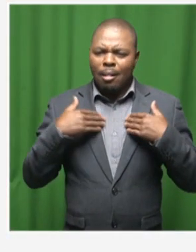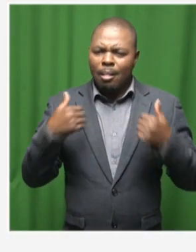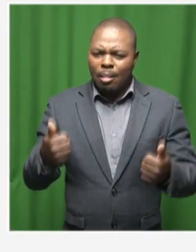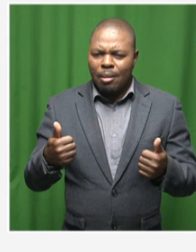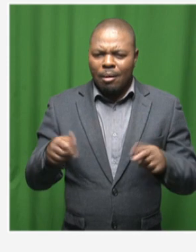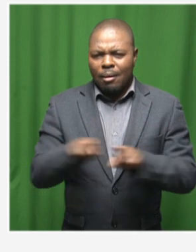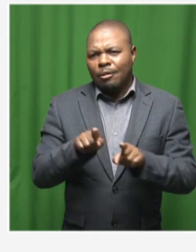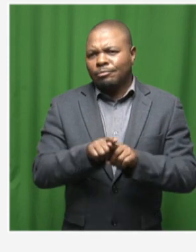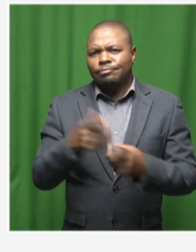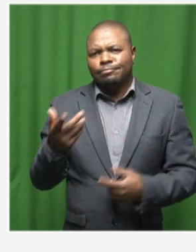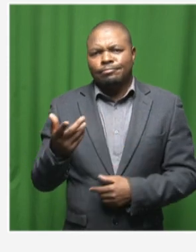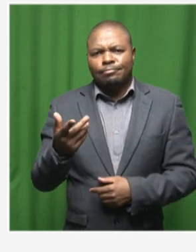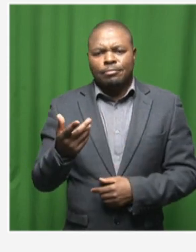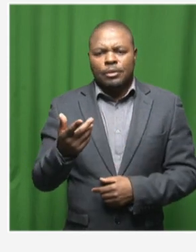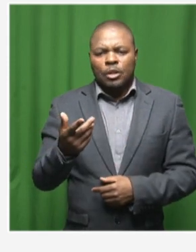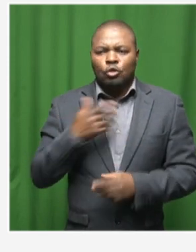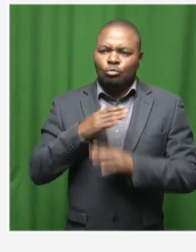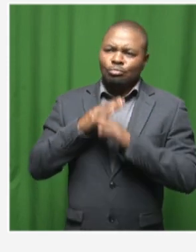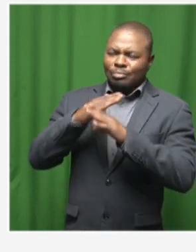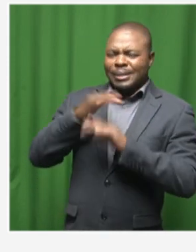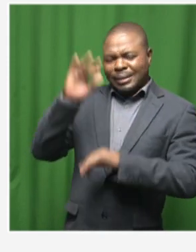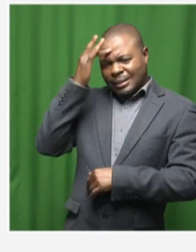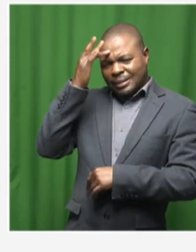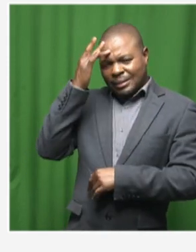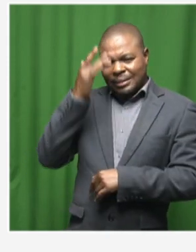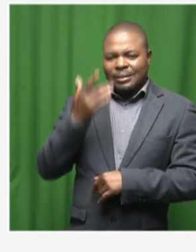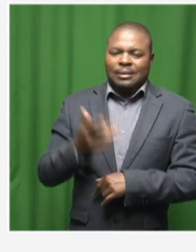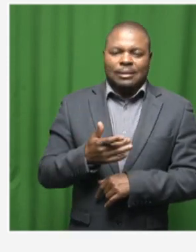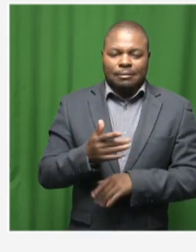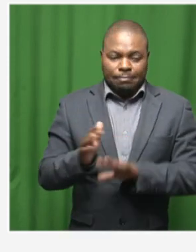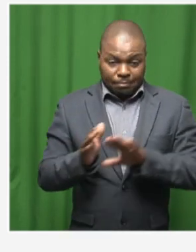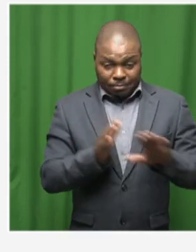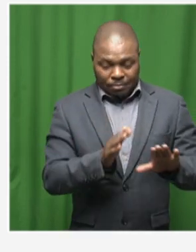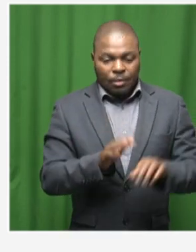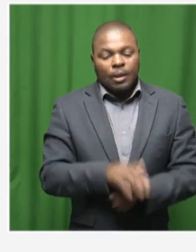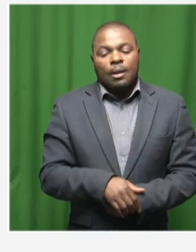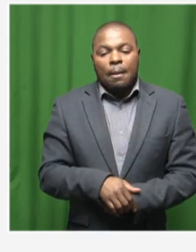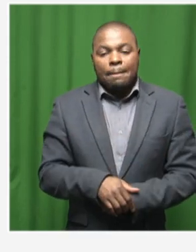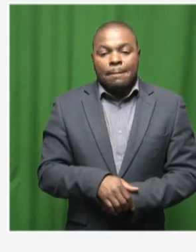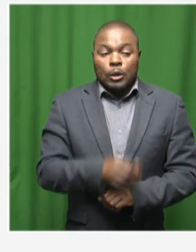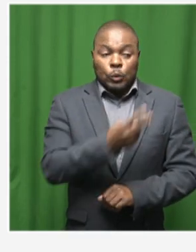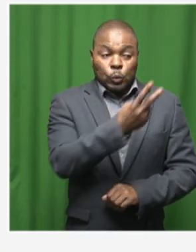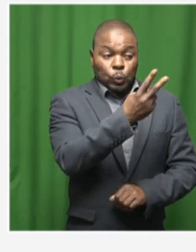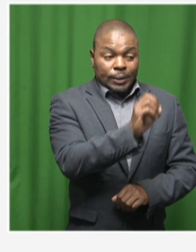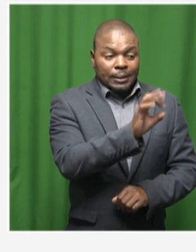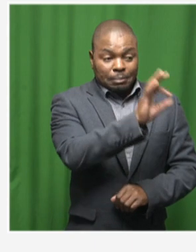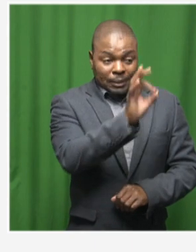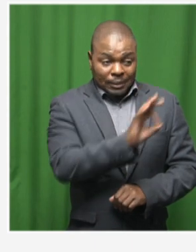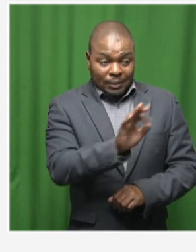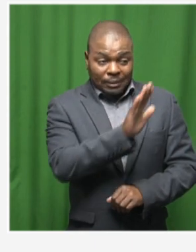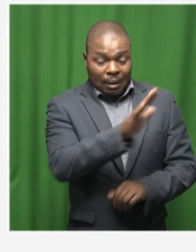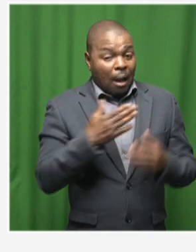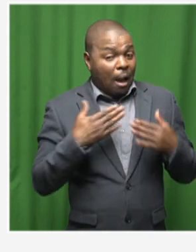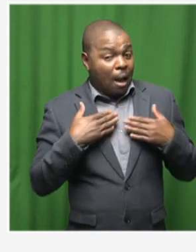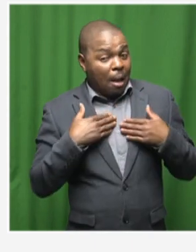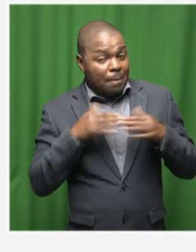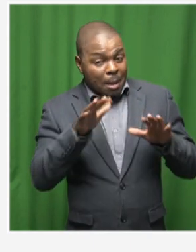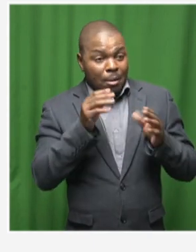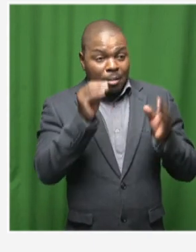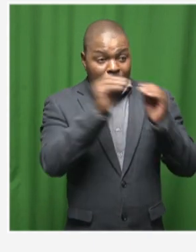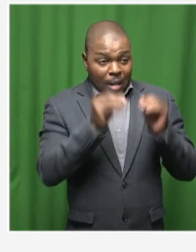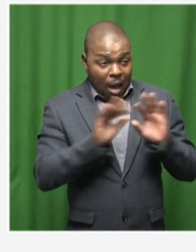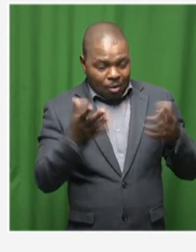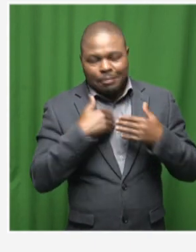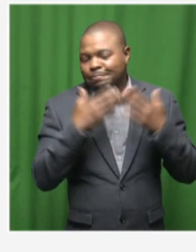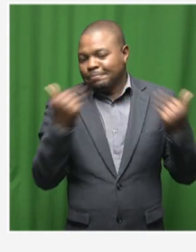say to prevent diseases, just for the healthy side of it. So 20%, I don't know how people calculate it,